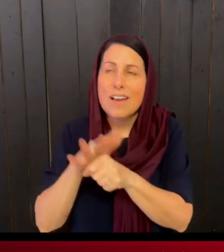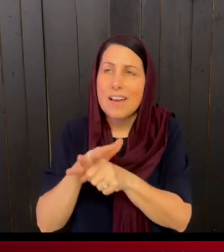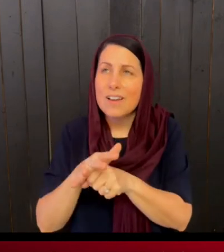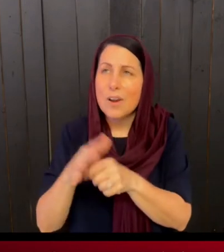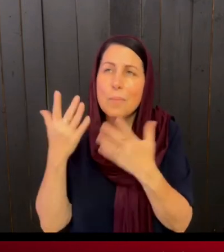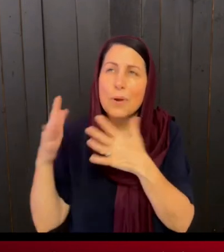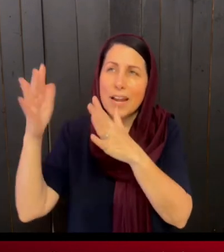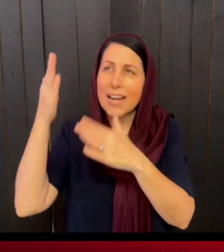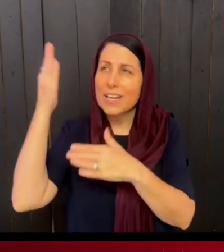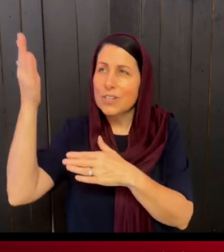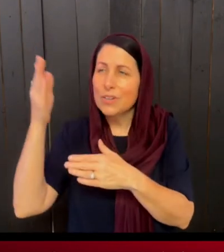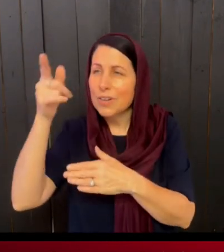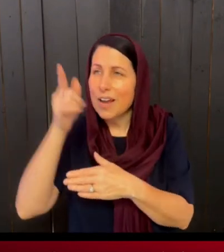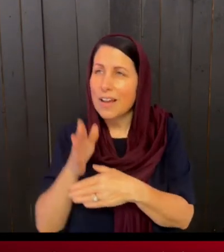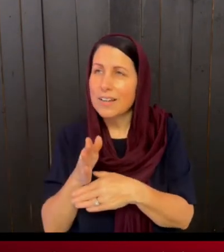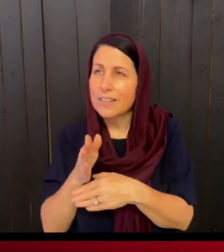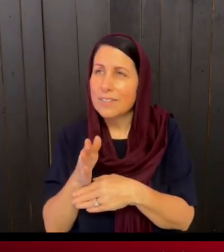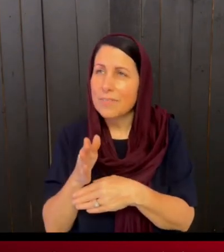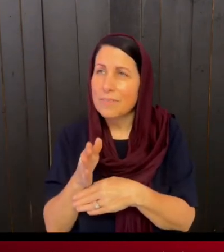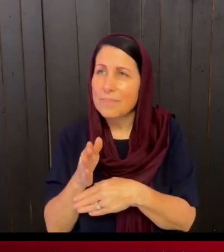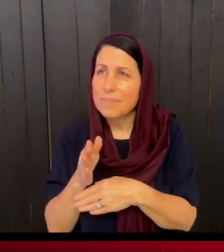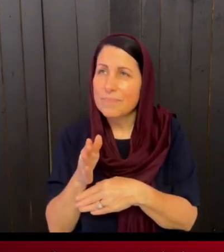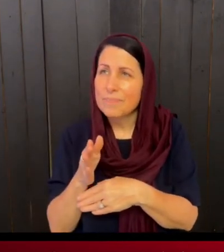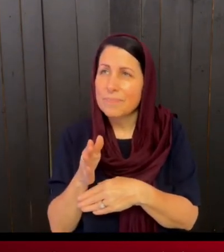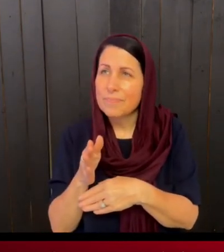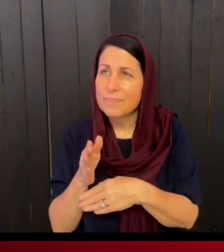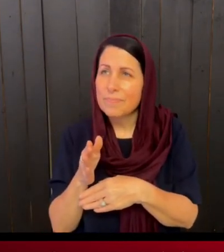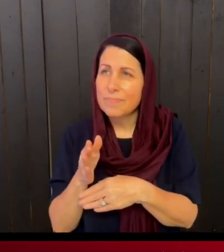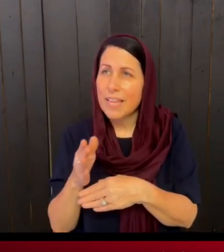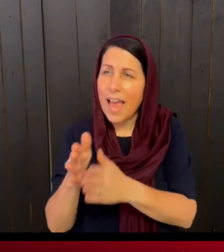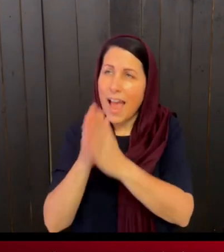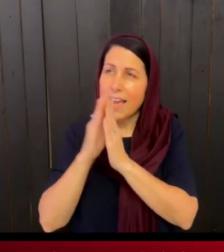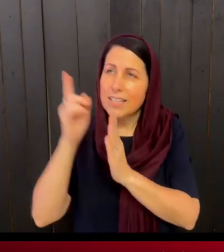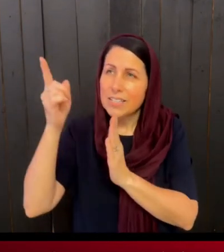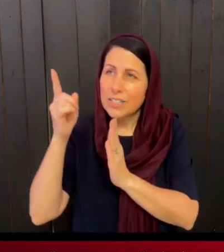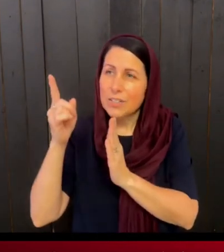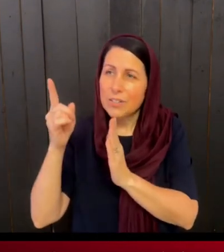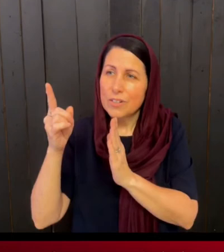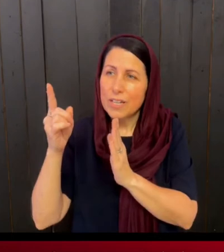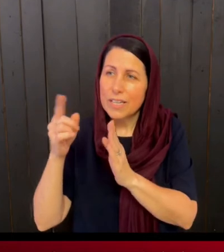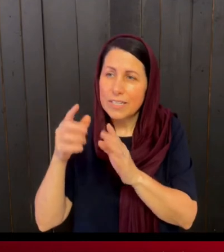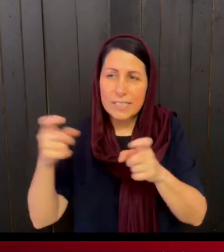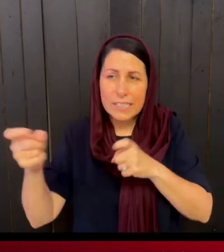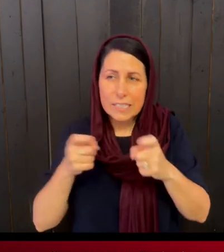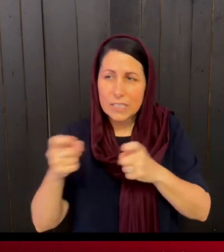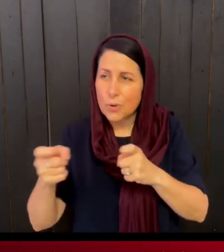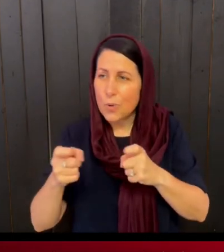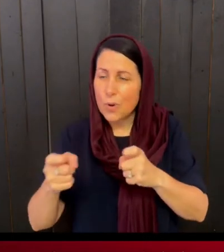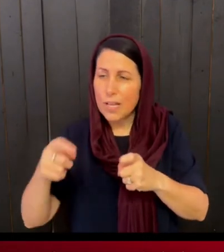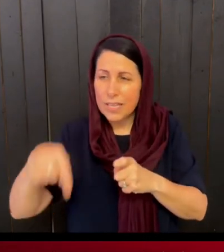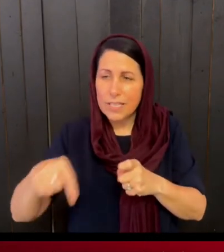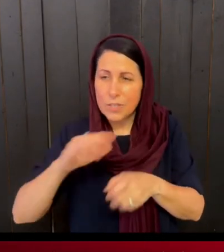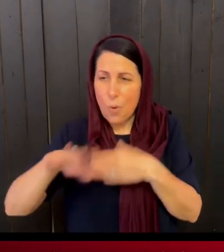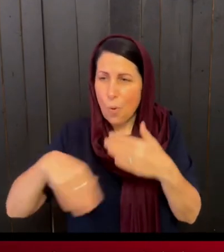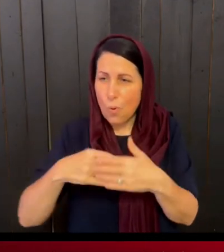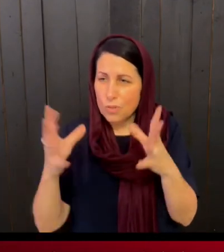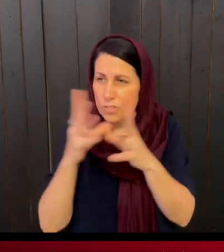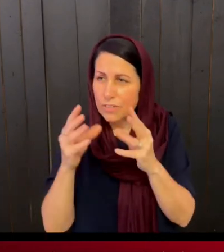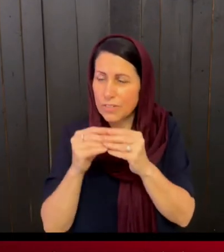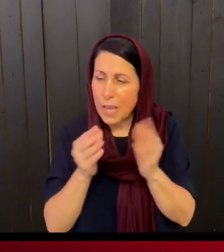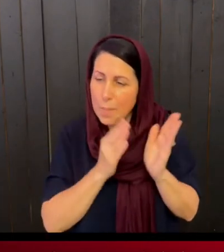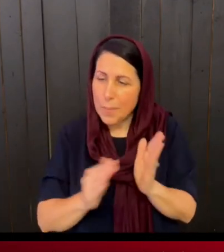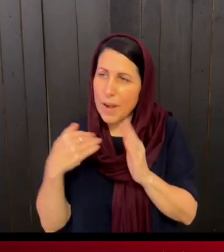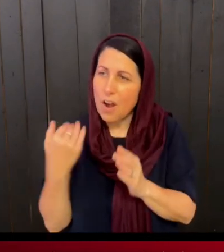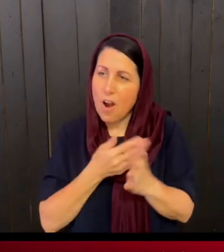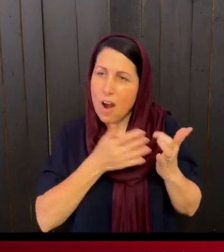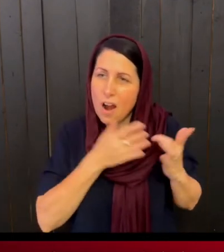you, God, and thank you, Lord God. I just ask you to be with the entire service today, every part of it, Lord God. Prepare hearts and minds for